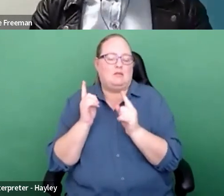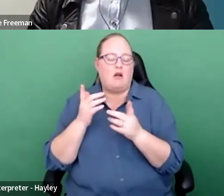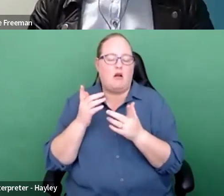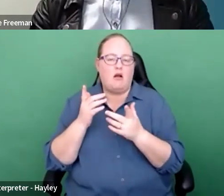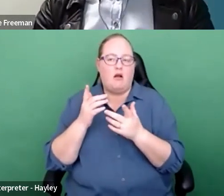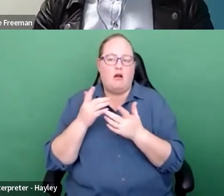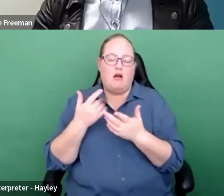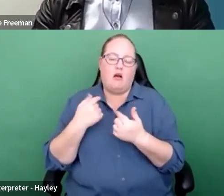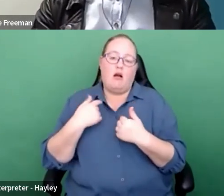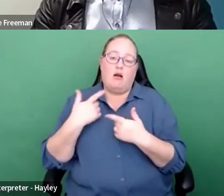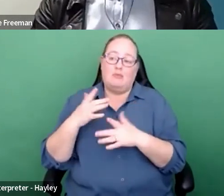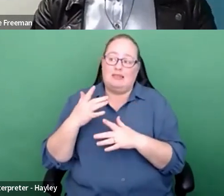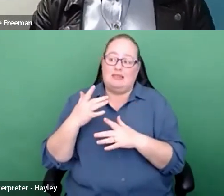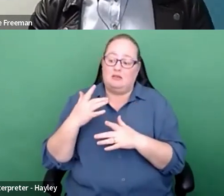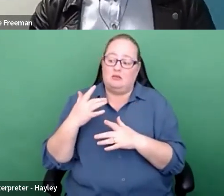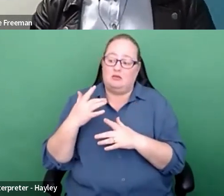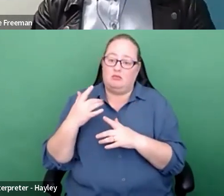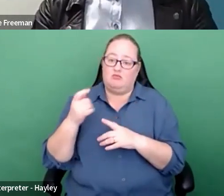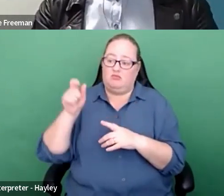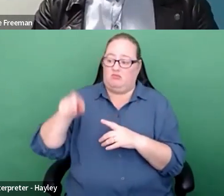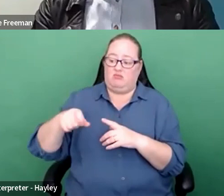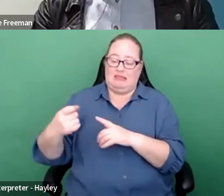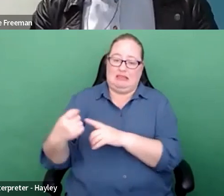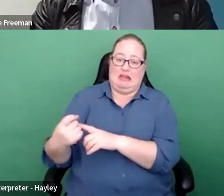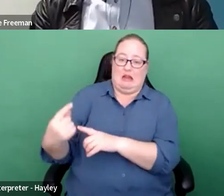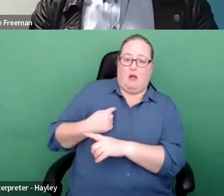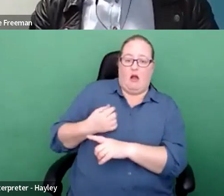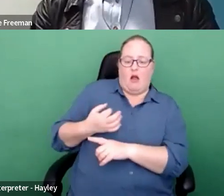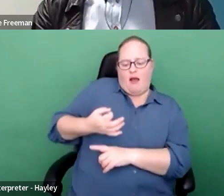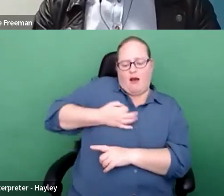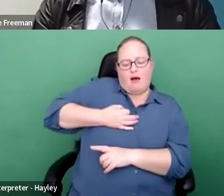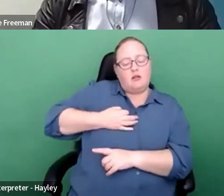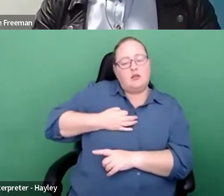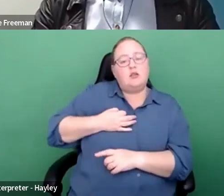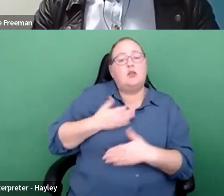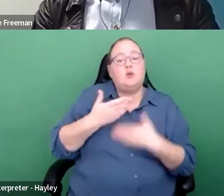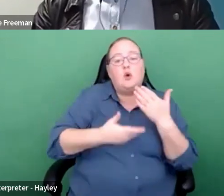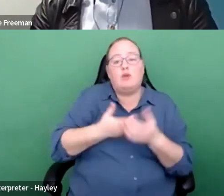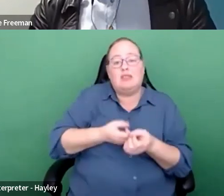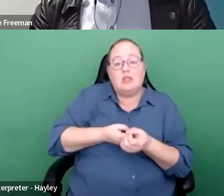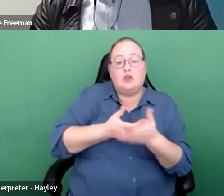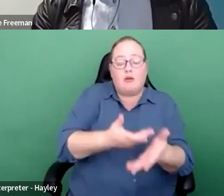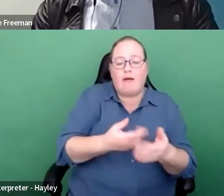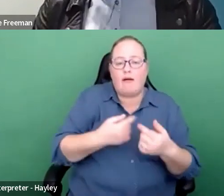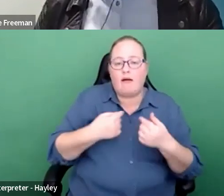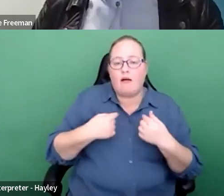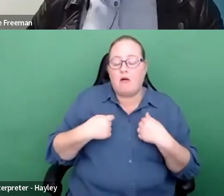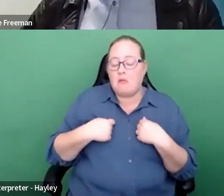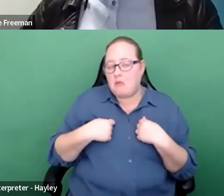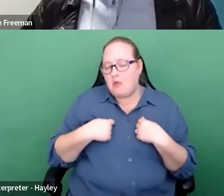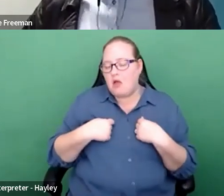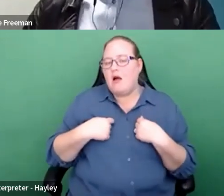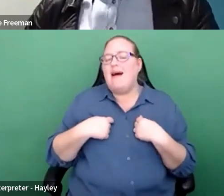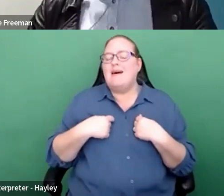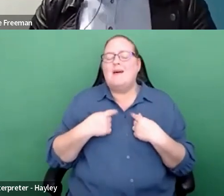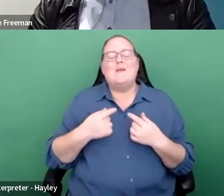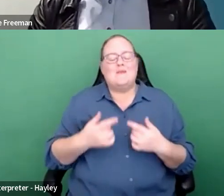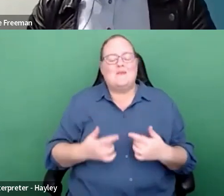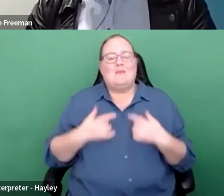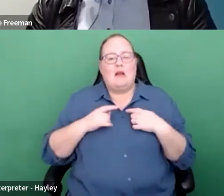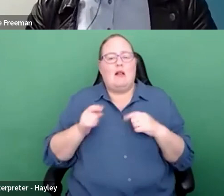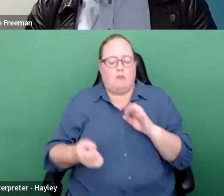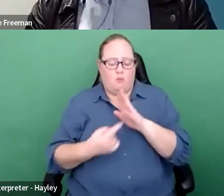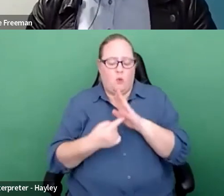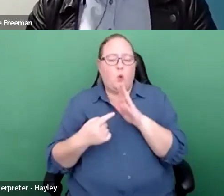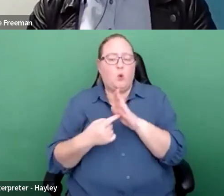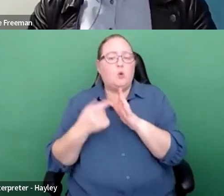there to say, do you want to come and share some of your stories? And for me, it's something which is very important to bring stories to important decision-making places, but it's also very